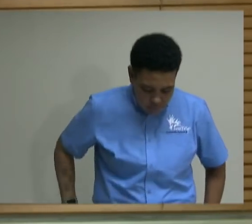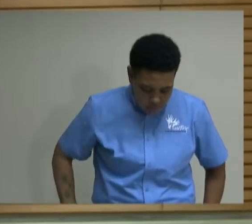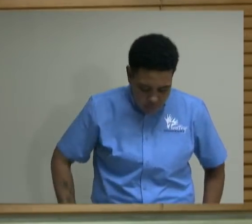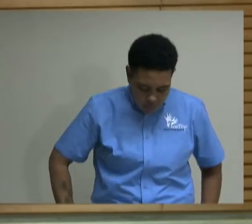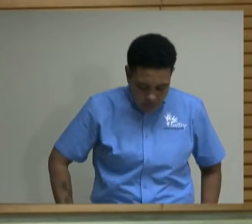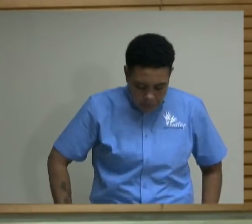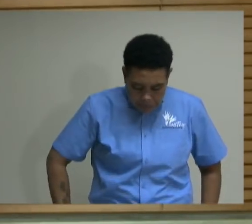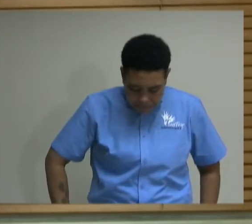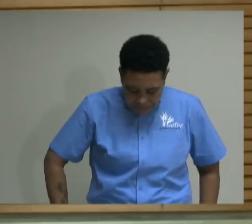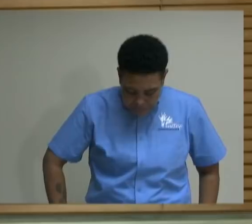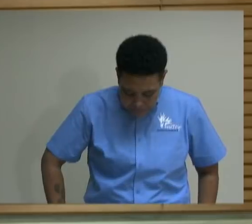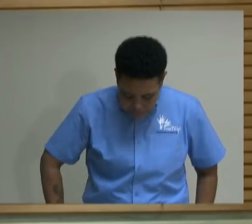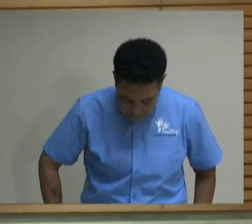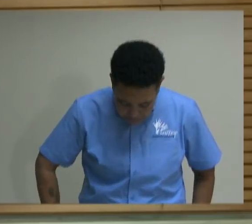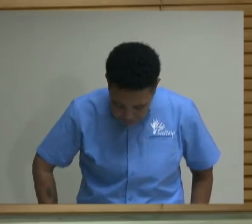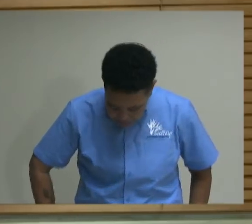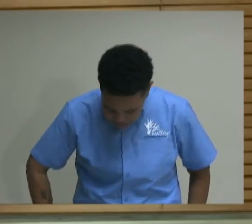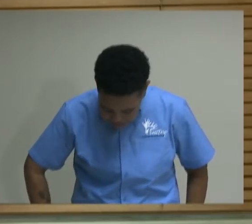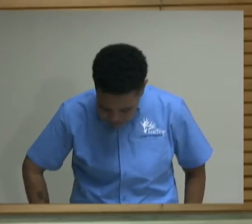Hello?